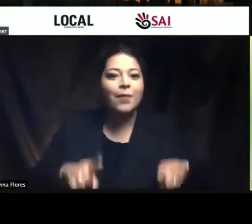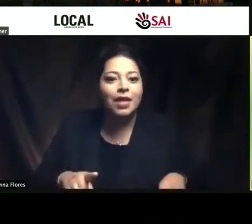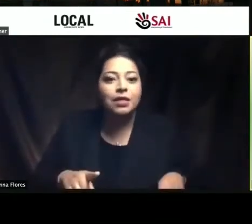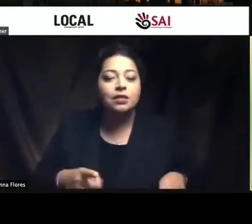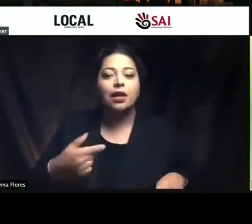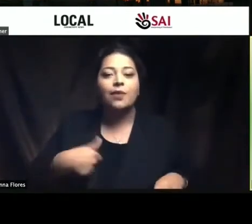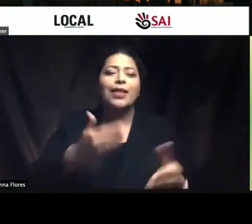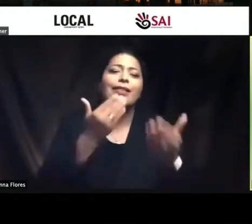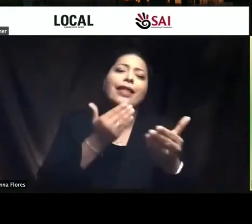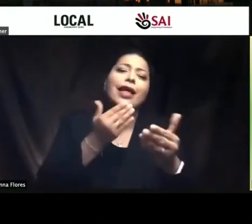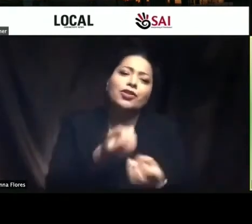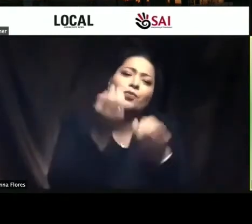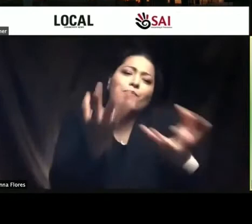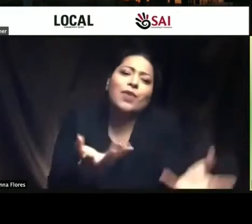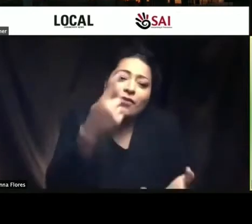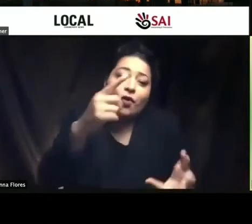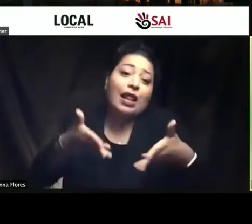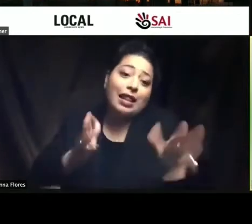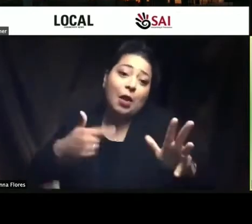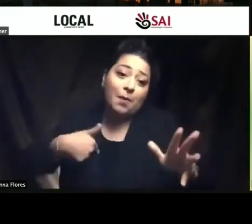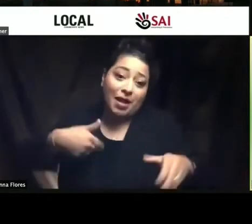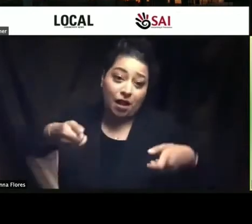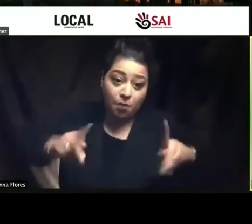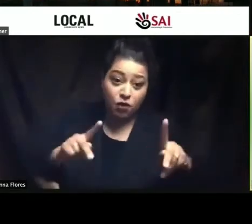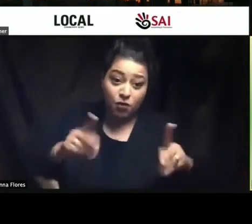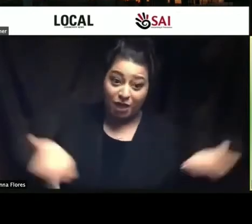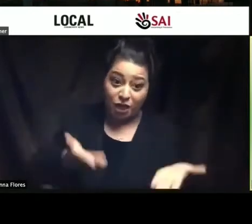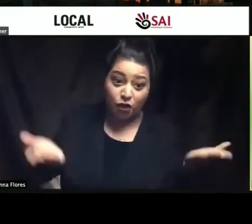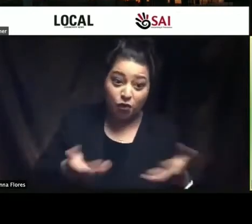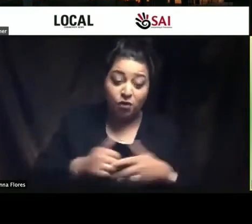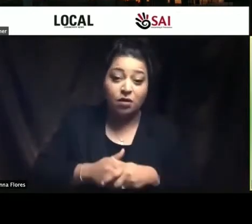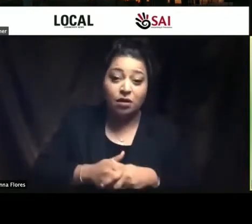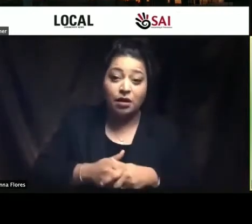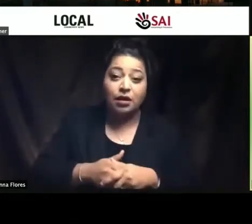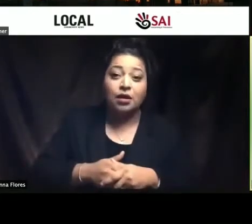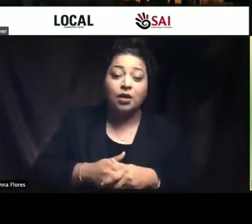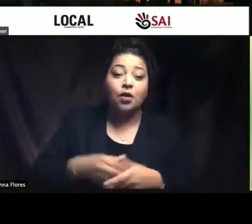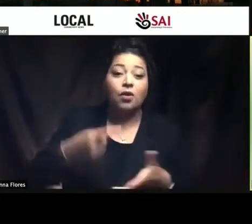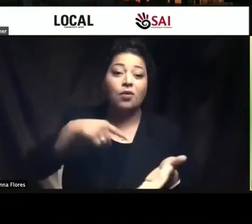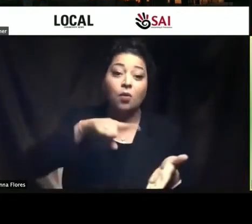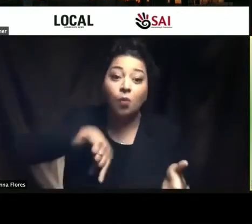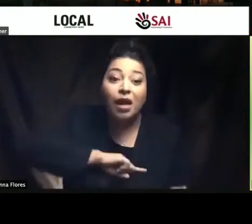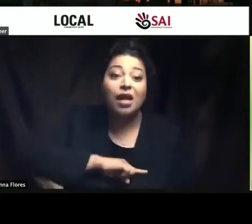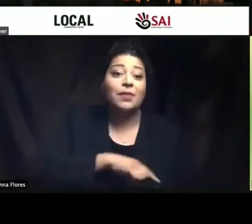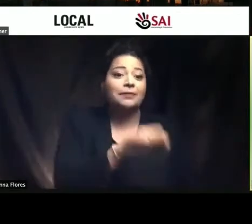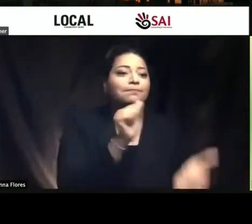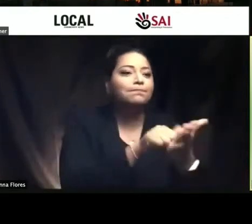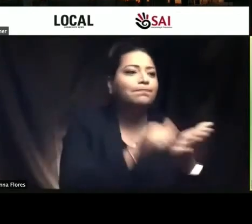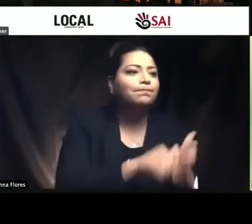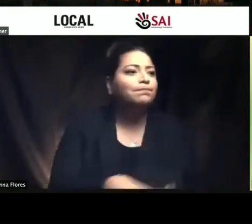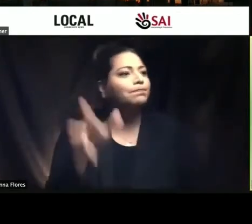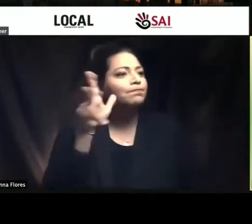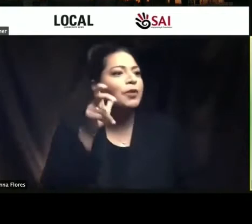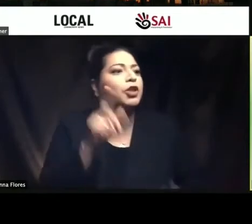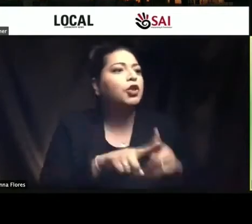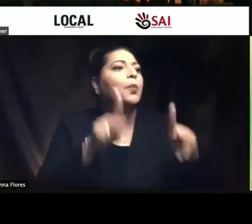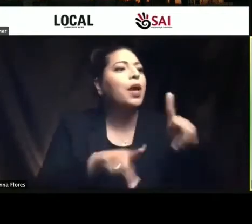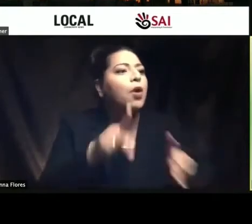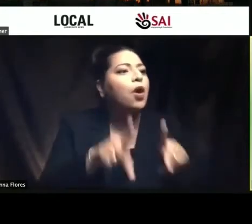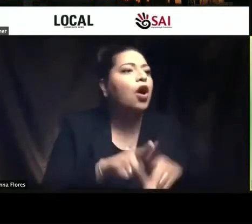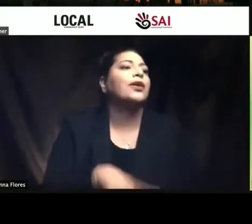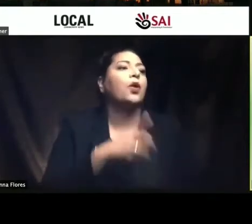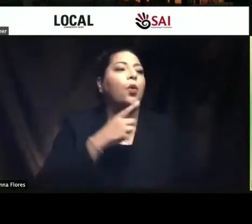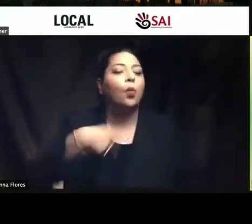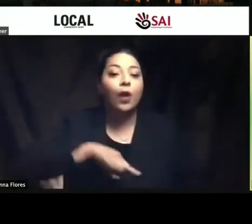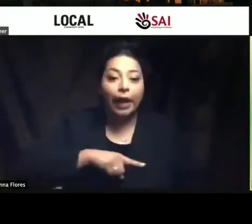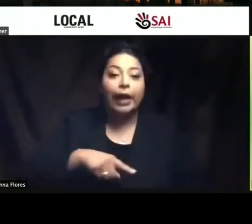want to thank you so much for allowing us the opportunity to be here. We've been out, we've been knocking on doors, we've been listening to the community, and we hear the cries